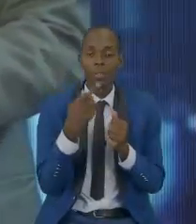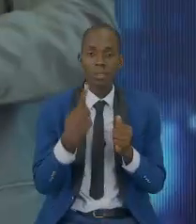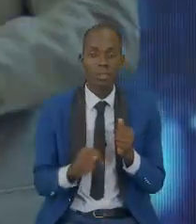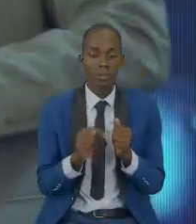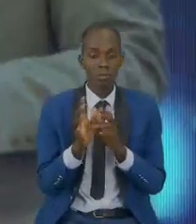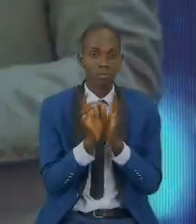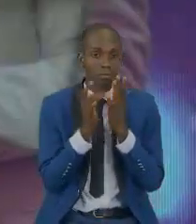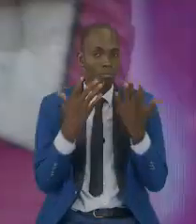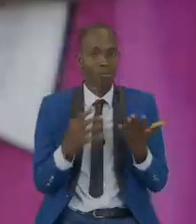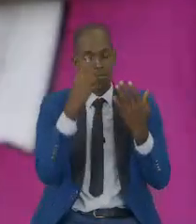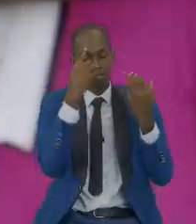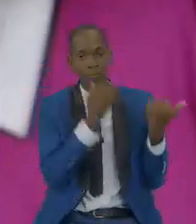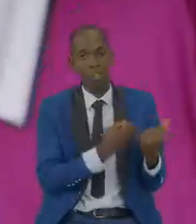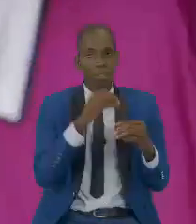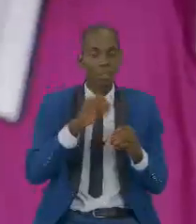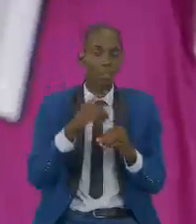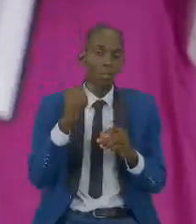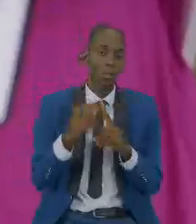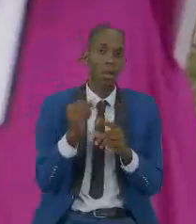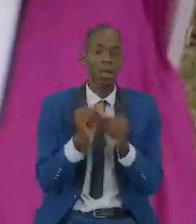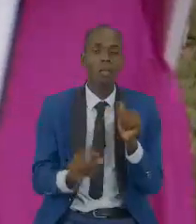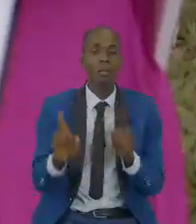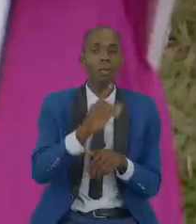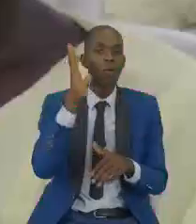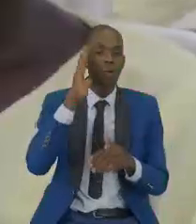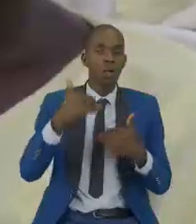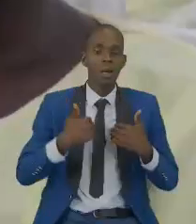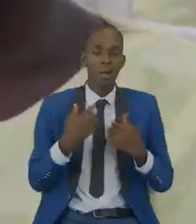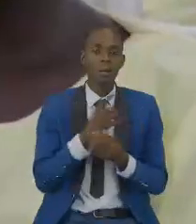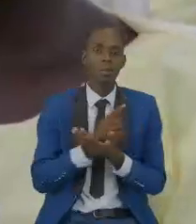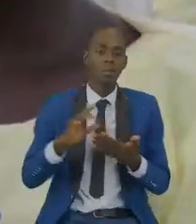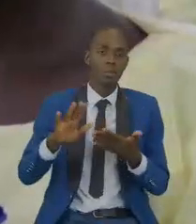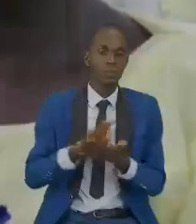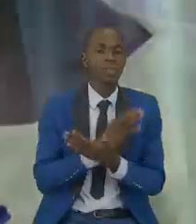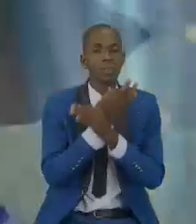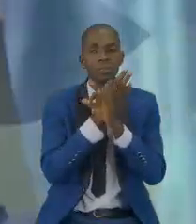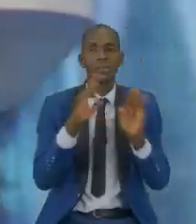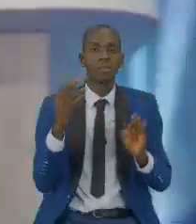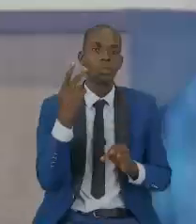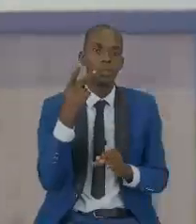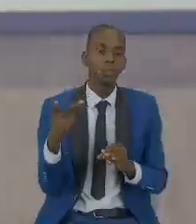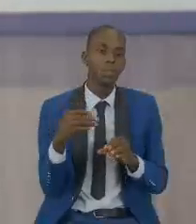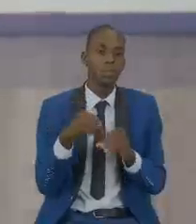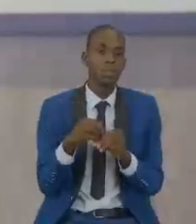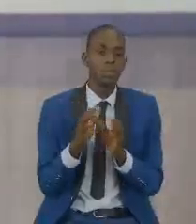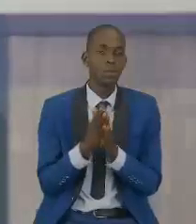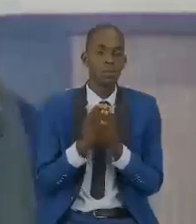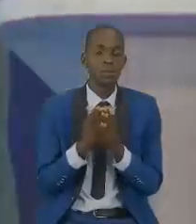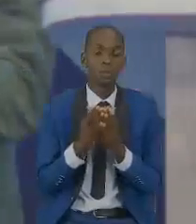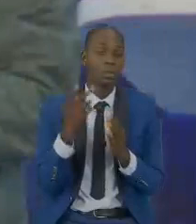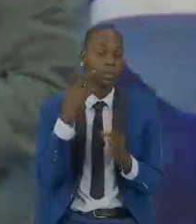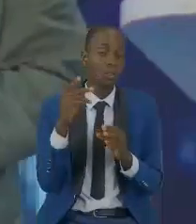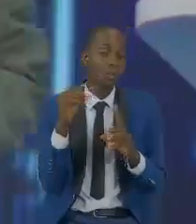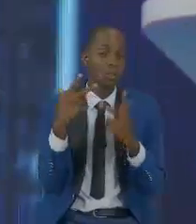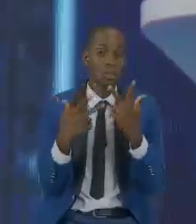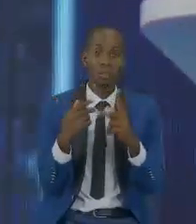Lord, everyone will have supernatural freedom. We're looking at this under three perspectives.